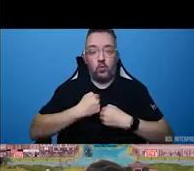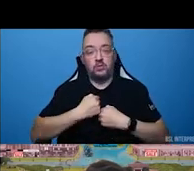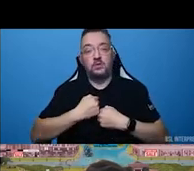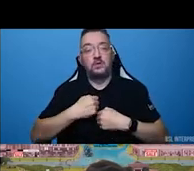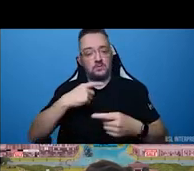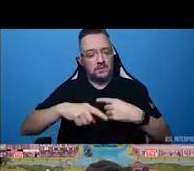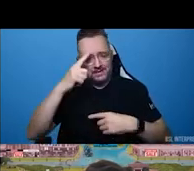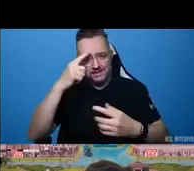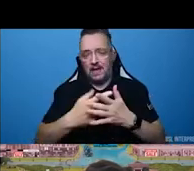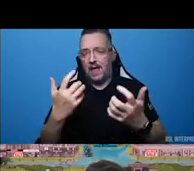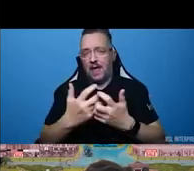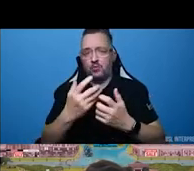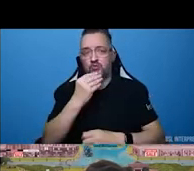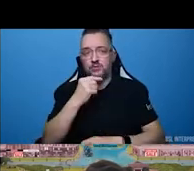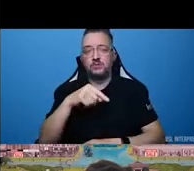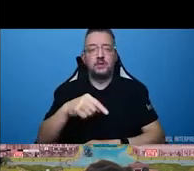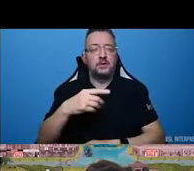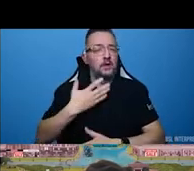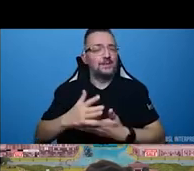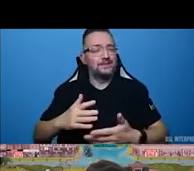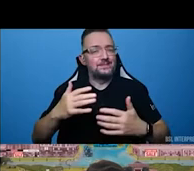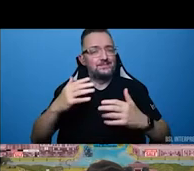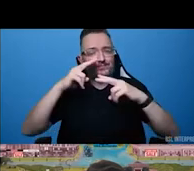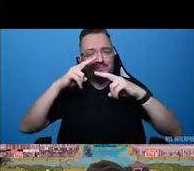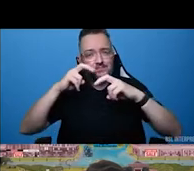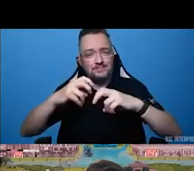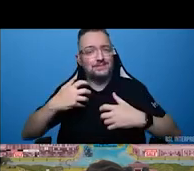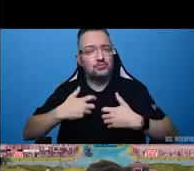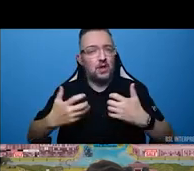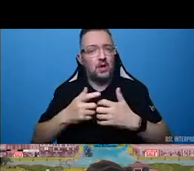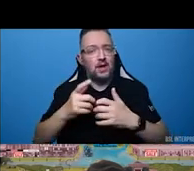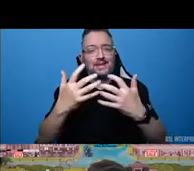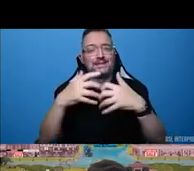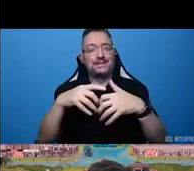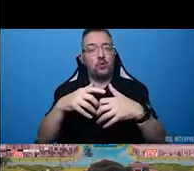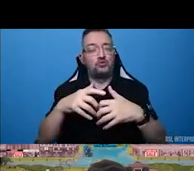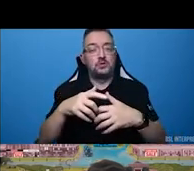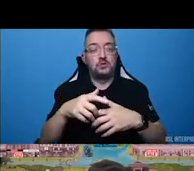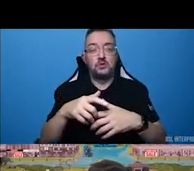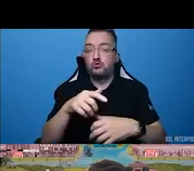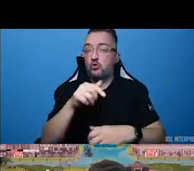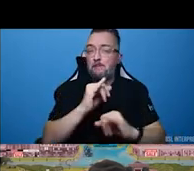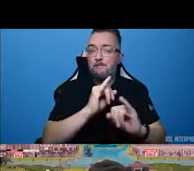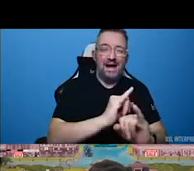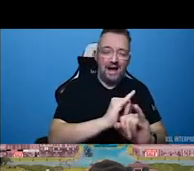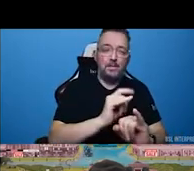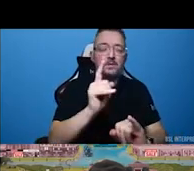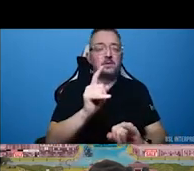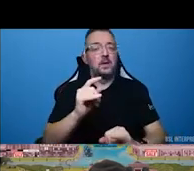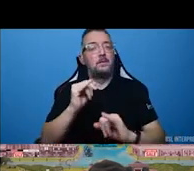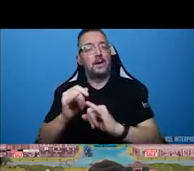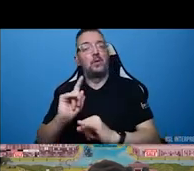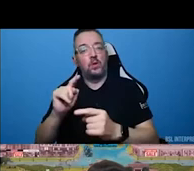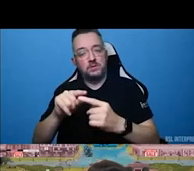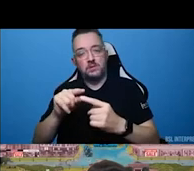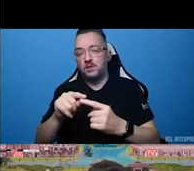used. So in this room, we were really interested in exploring, you know, how technology isn't necessarily born bad. But maybe what's bad about it is